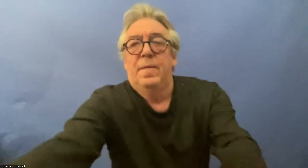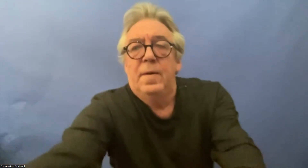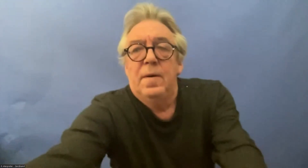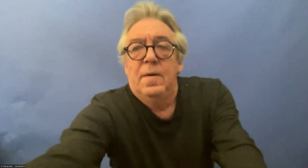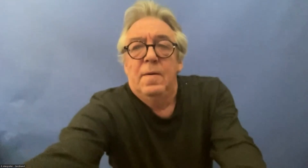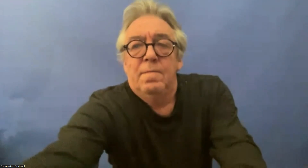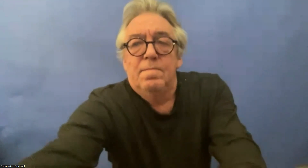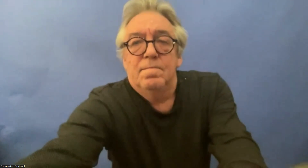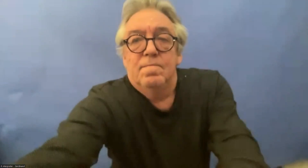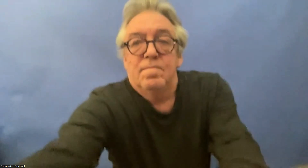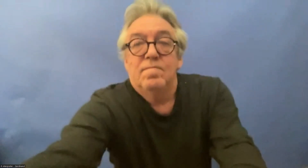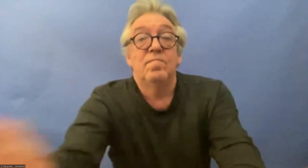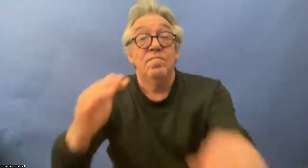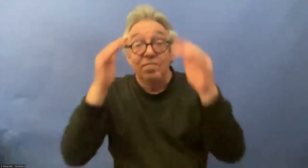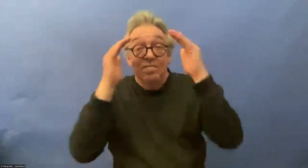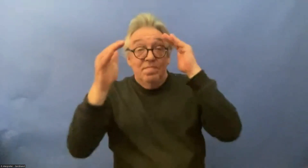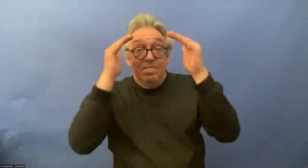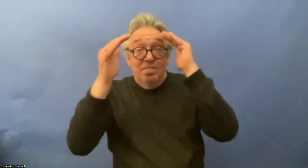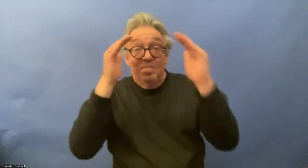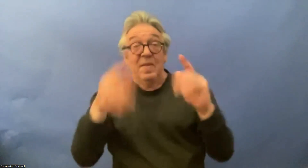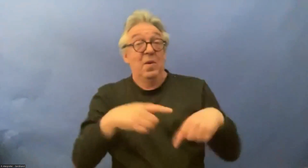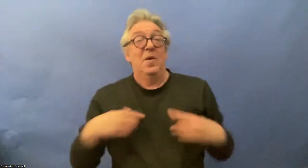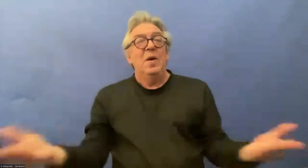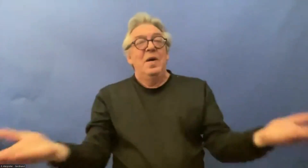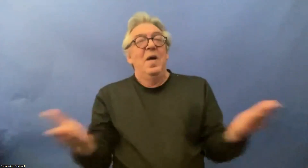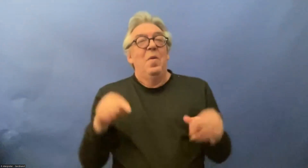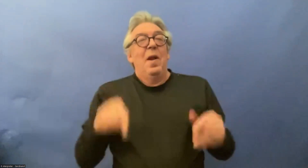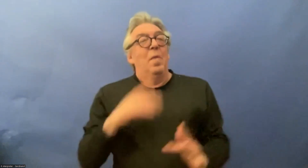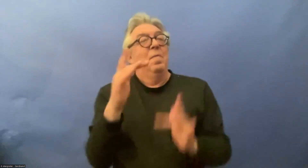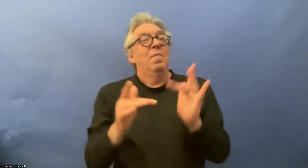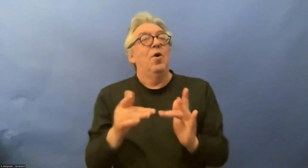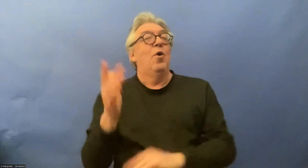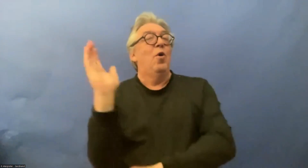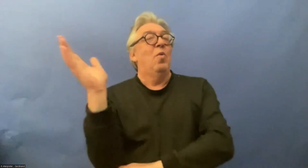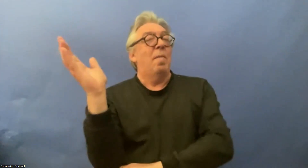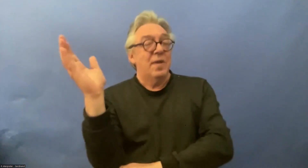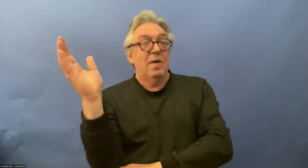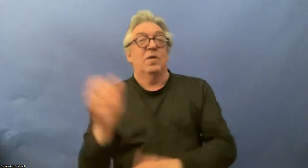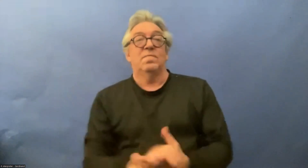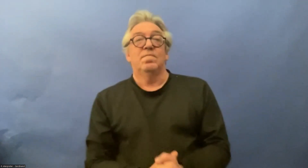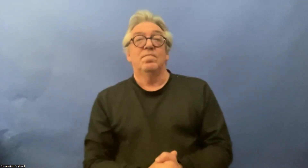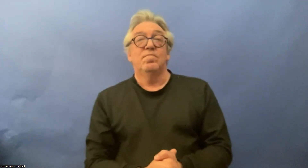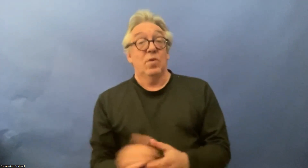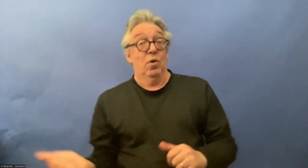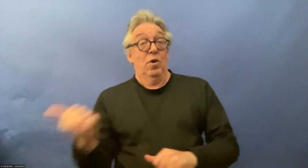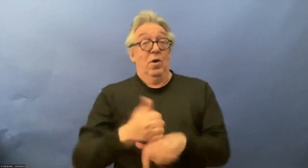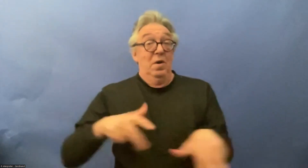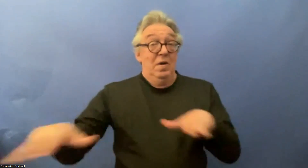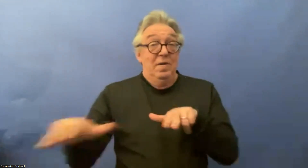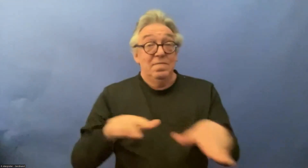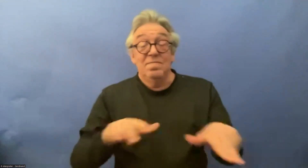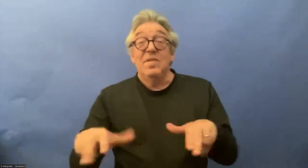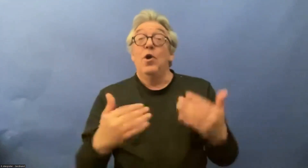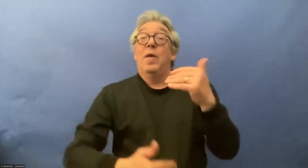Hello, everyone. Welcome to this webinar that is hosted by the Disability Reference Group